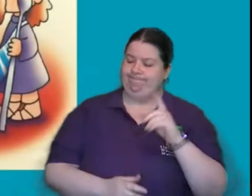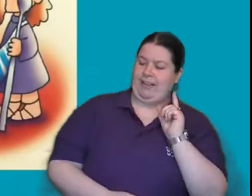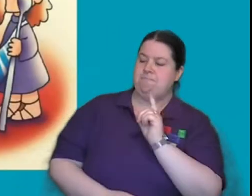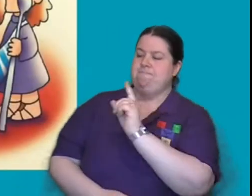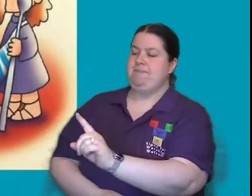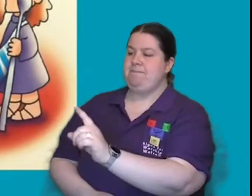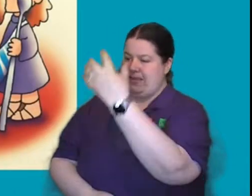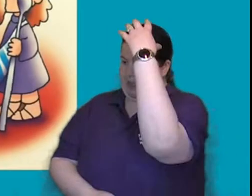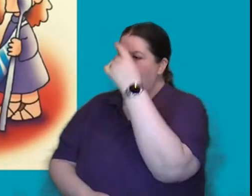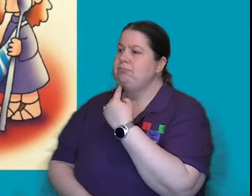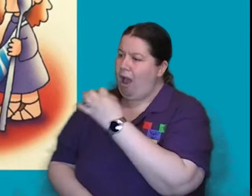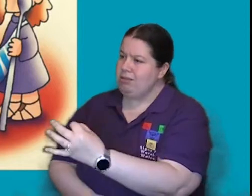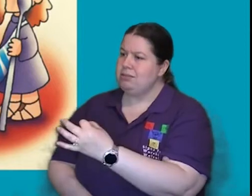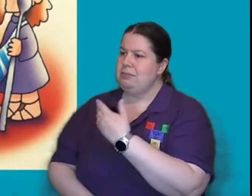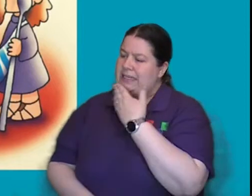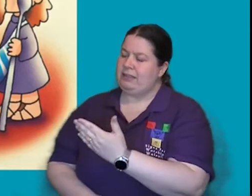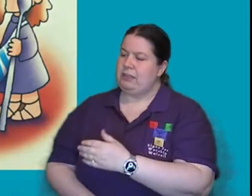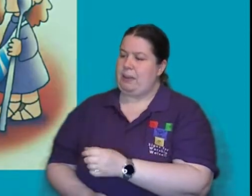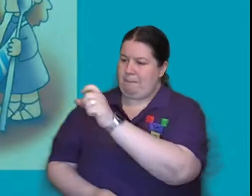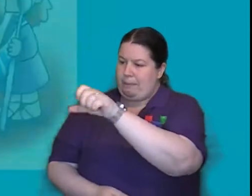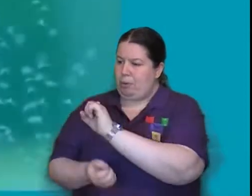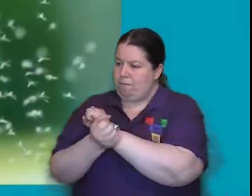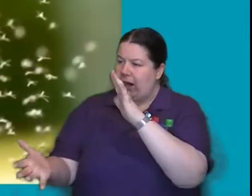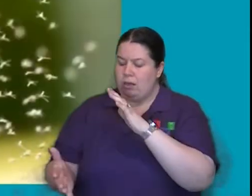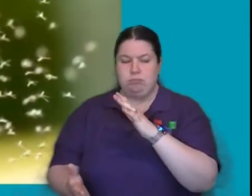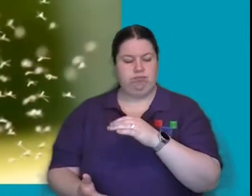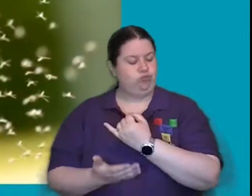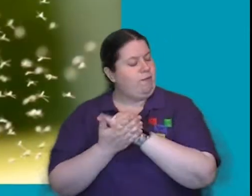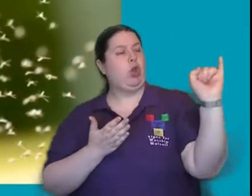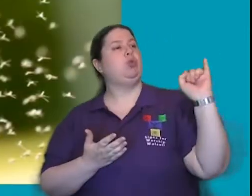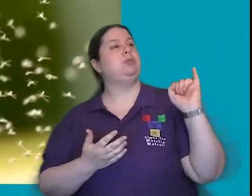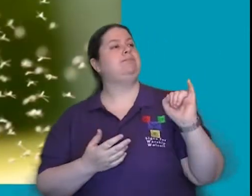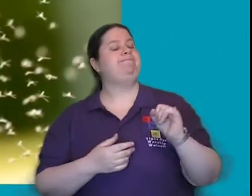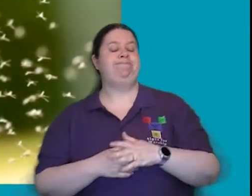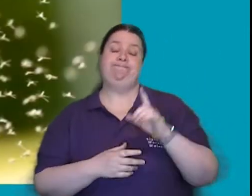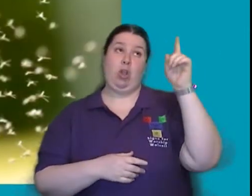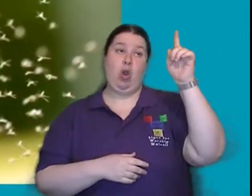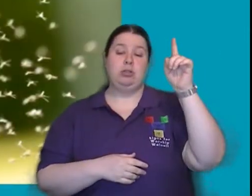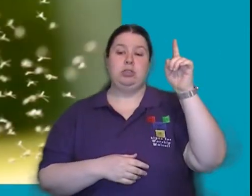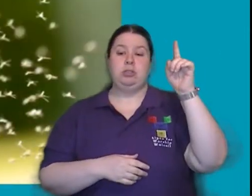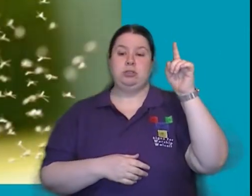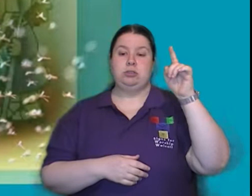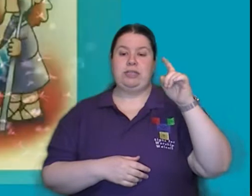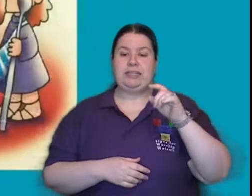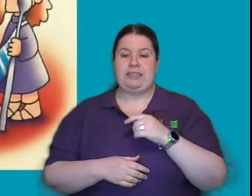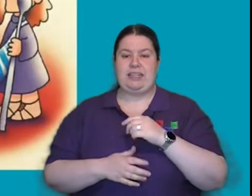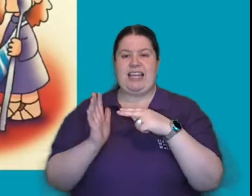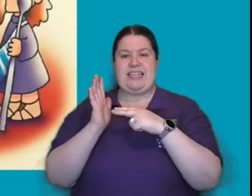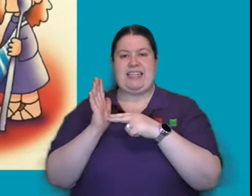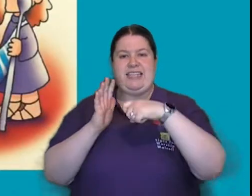the king for a third time and asked him again, but he said no. So God sent a load of gnats down to